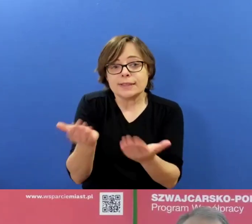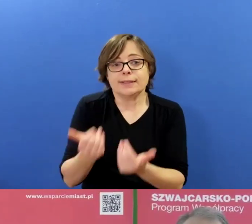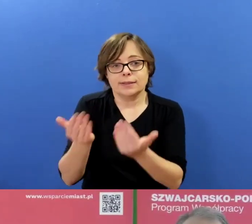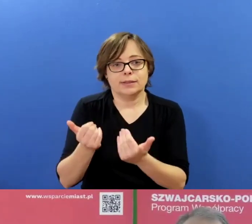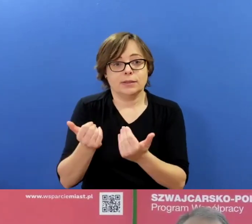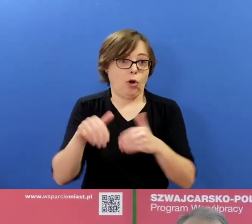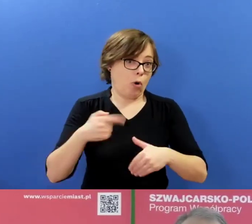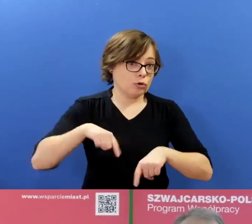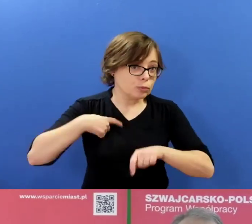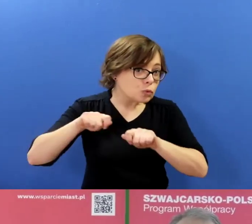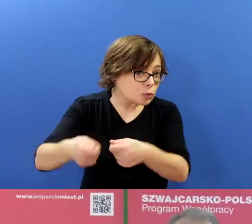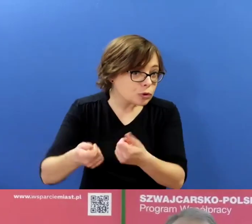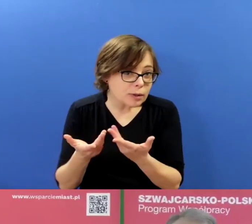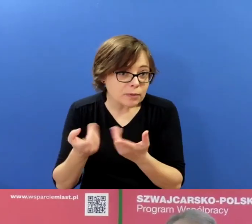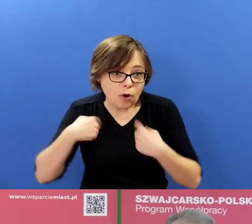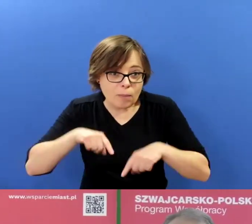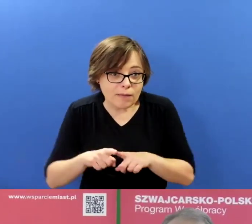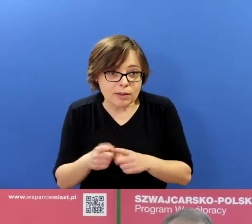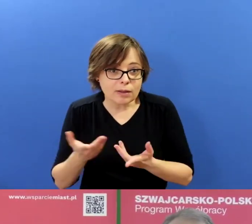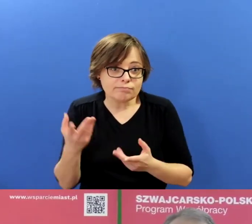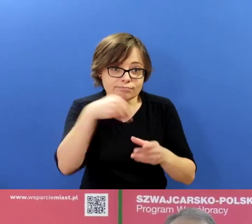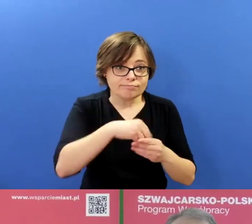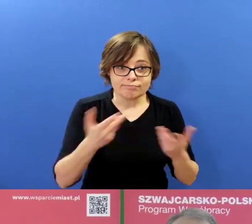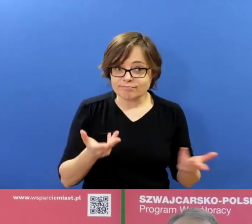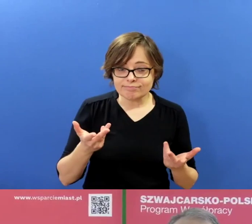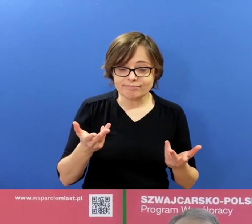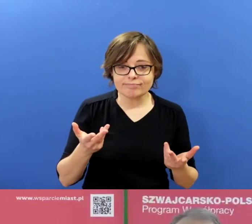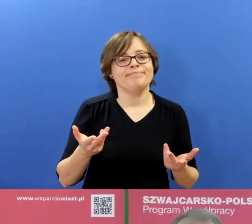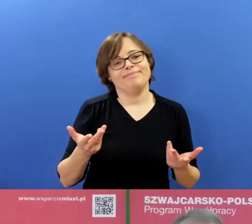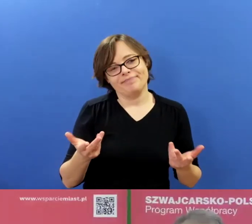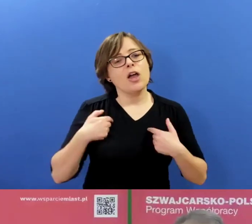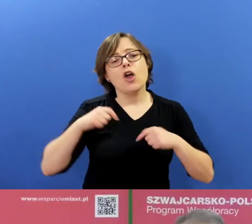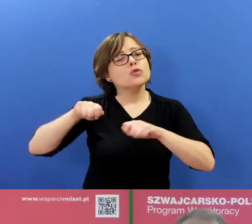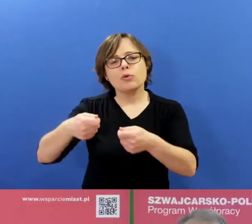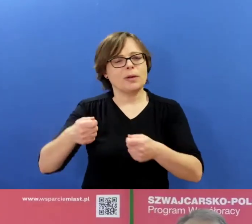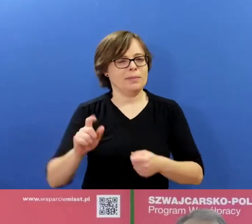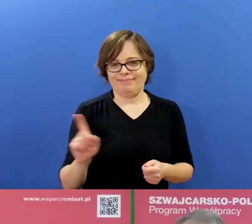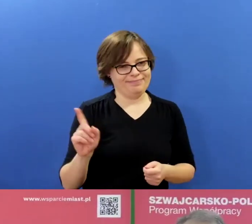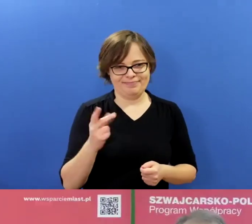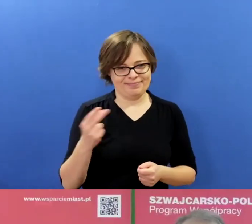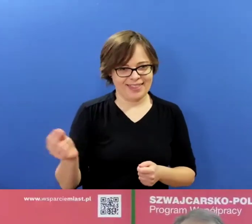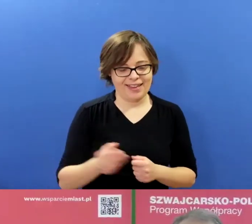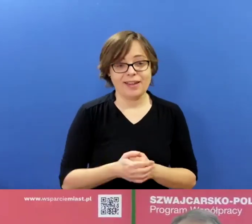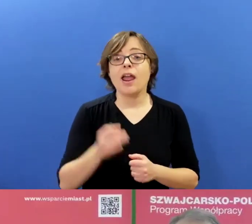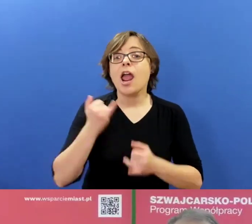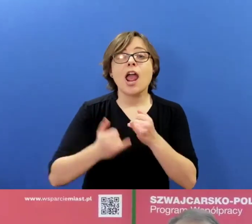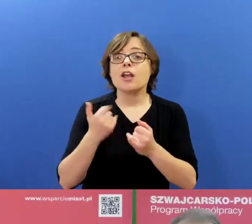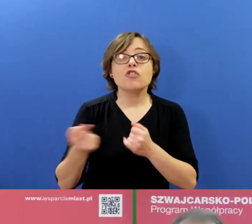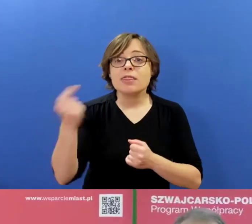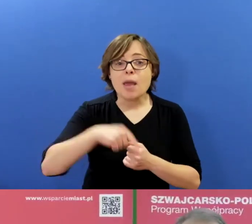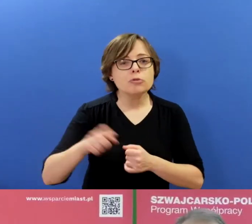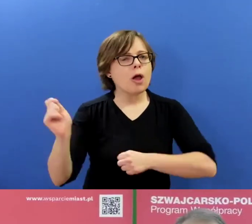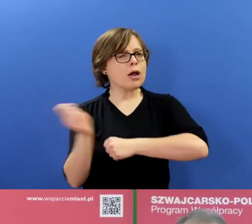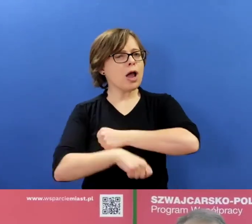actually involved. There is no forcing. People are not being punished if they don't participate. Maybe